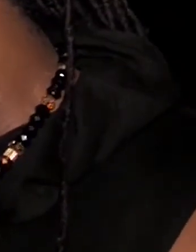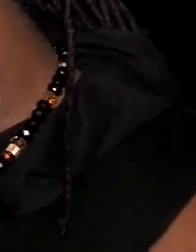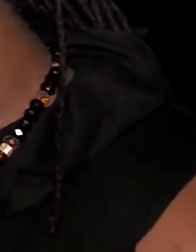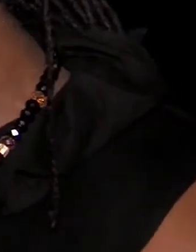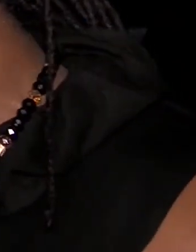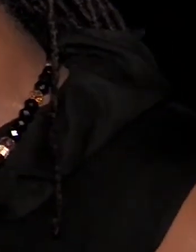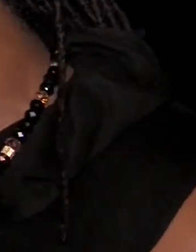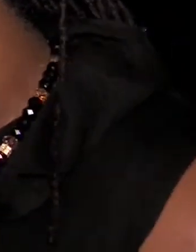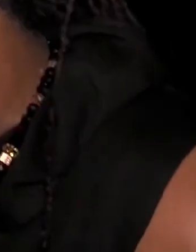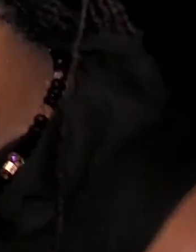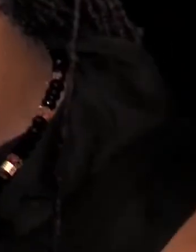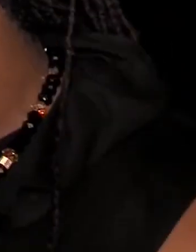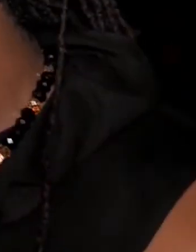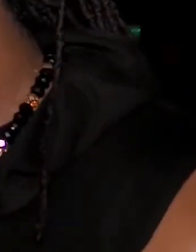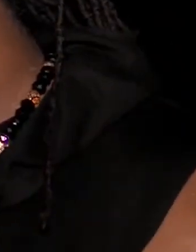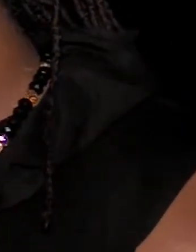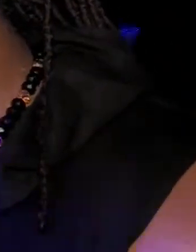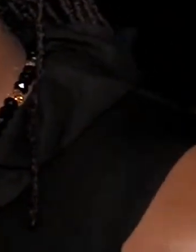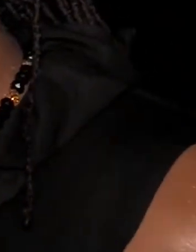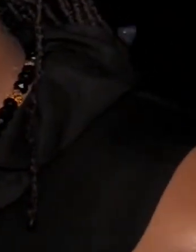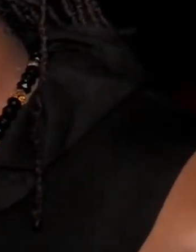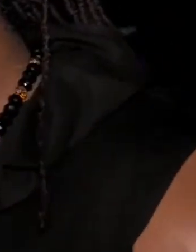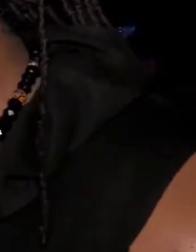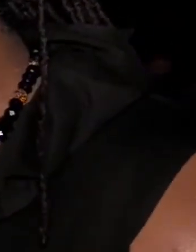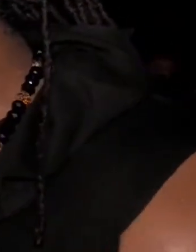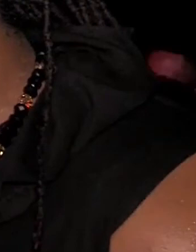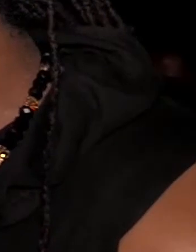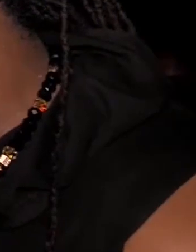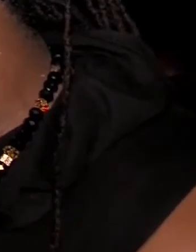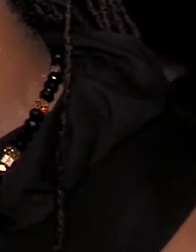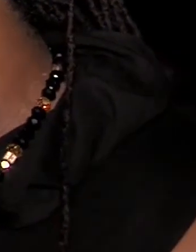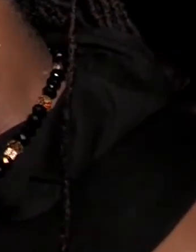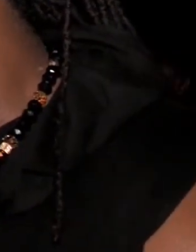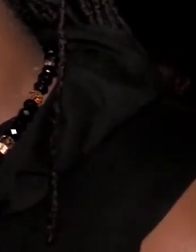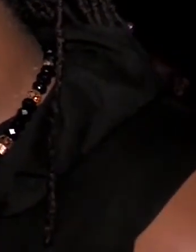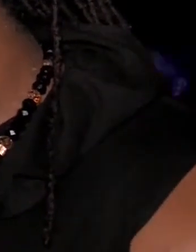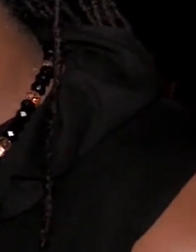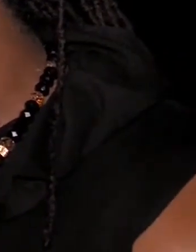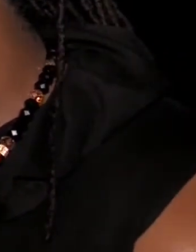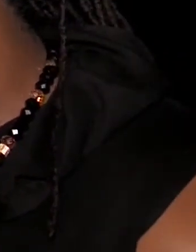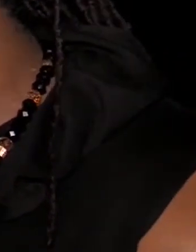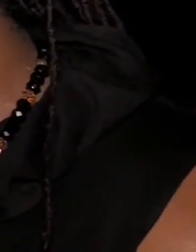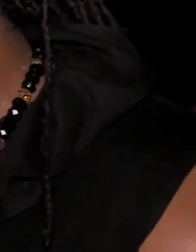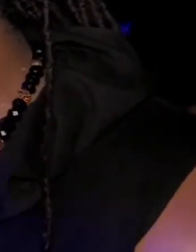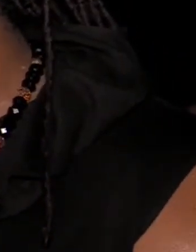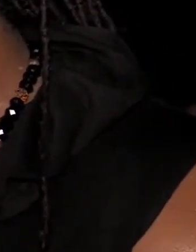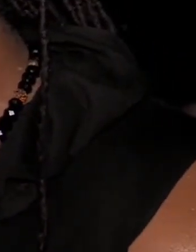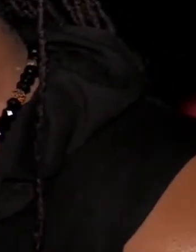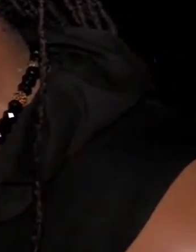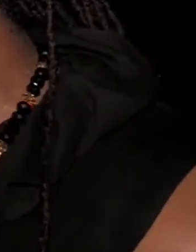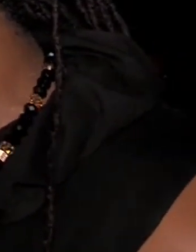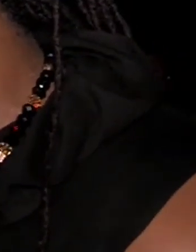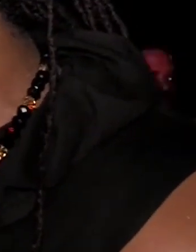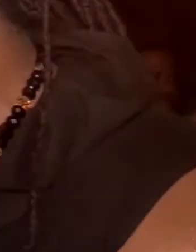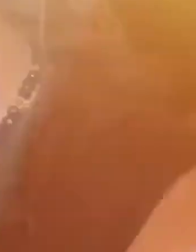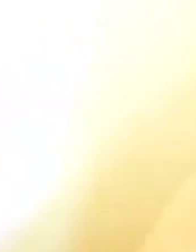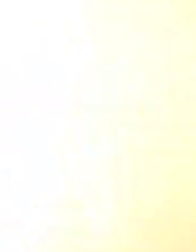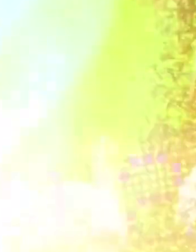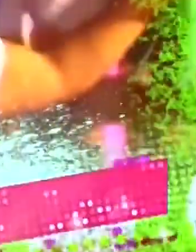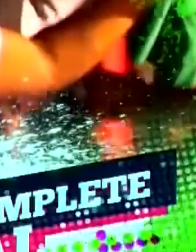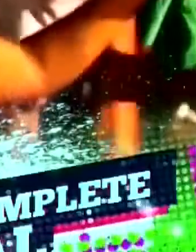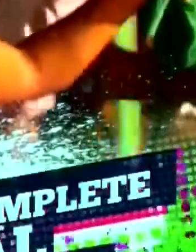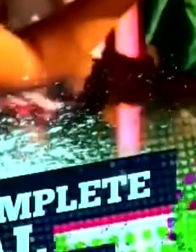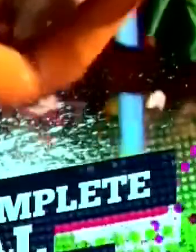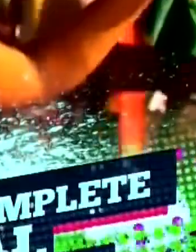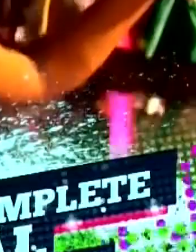responses, 2 different sets of feelings, but we'll see how it goes this year. But I still stand for my belief for the 2 competitions.